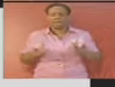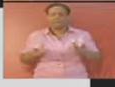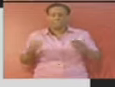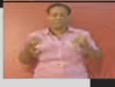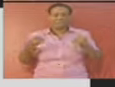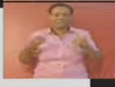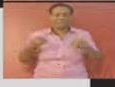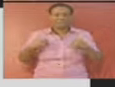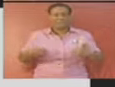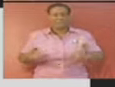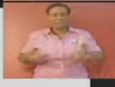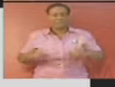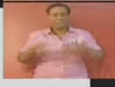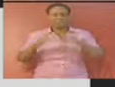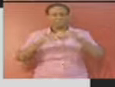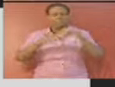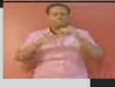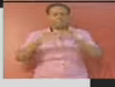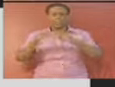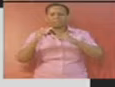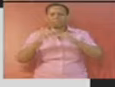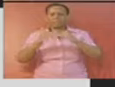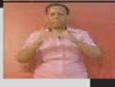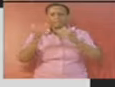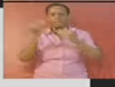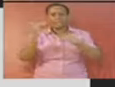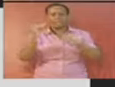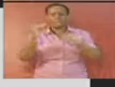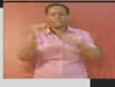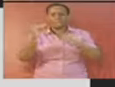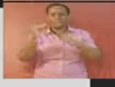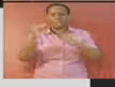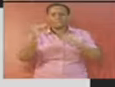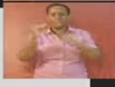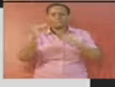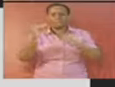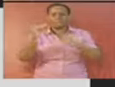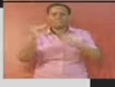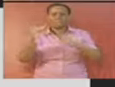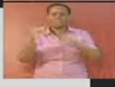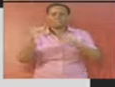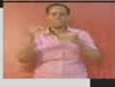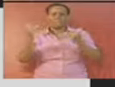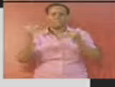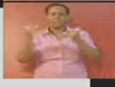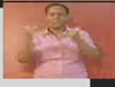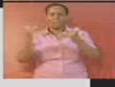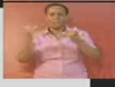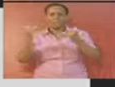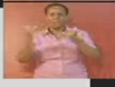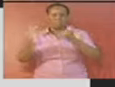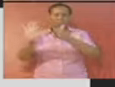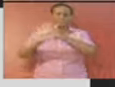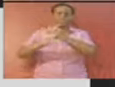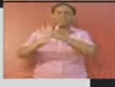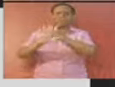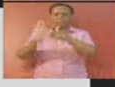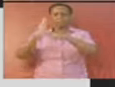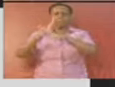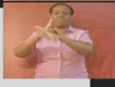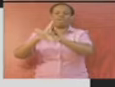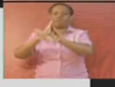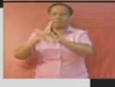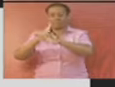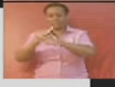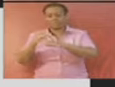So vaccination and immunization are two separate things. Immunization can only come about usually through